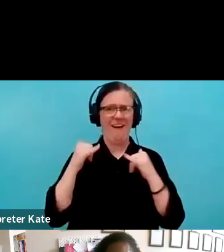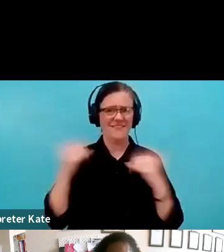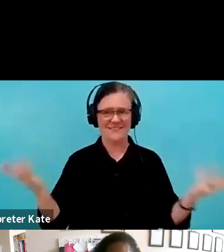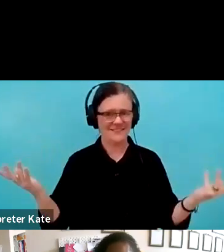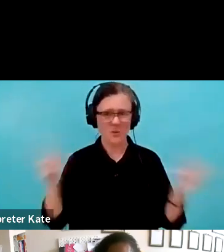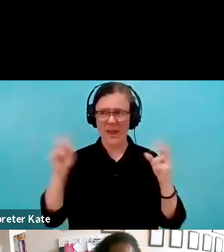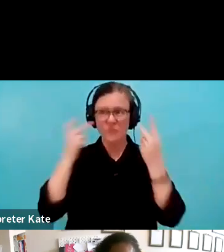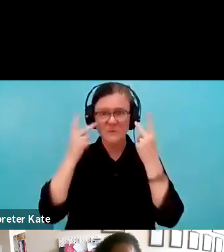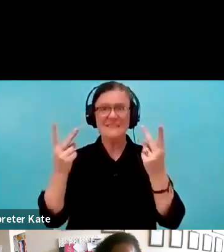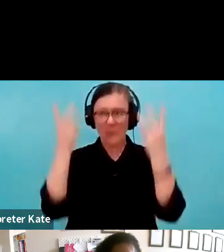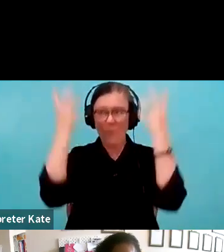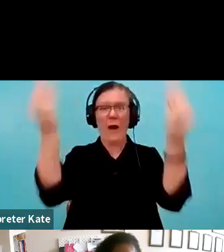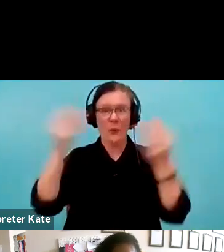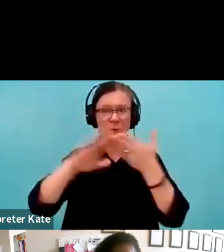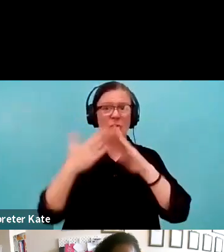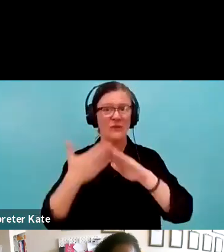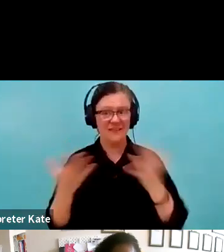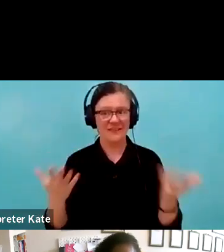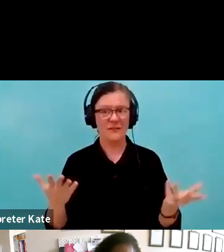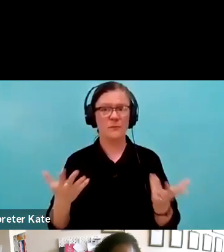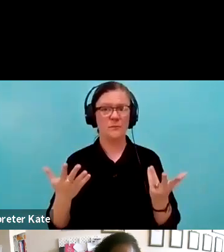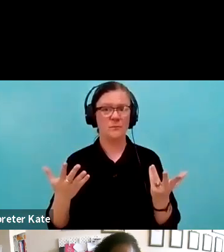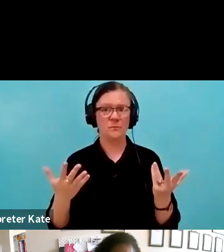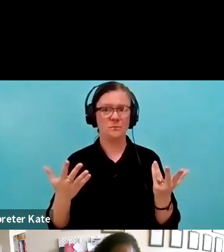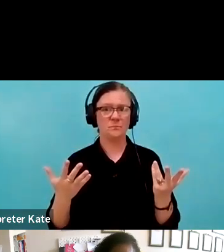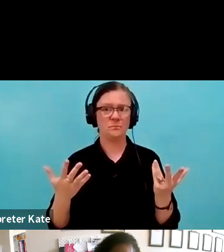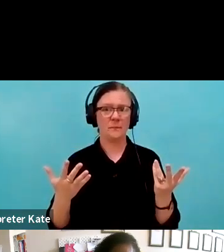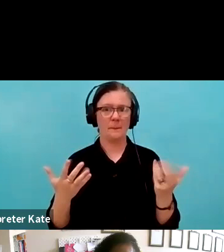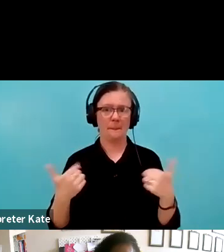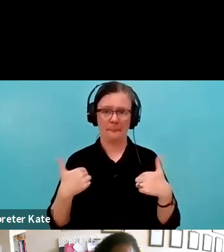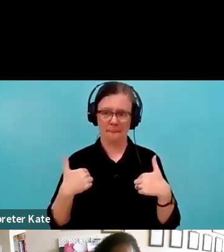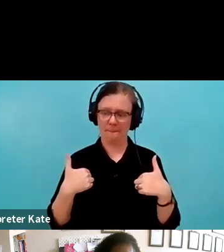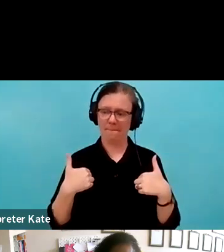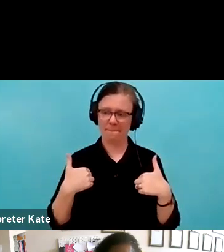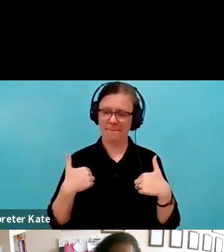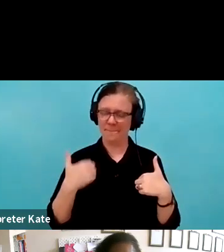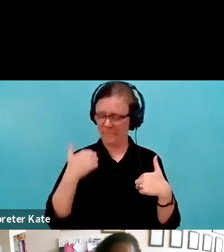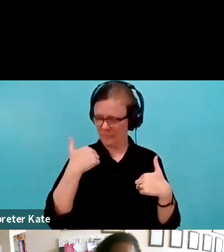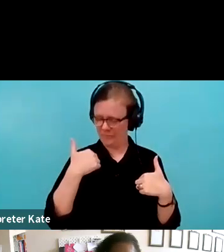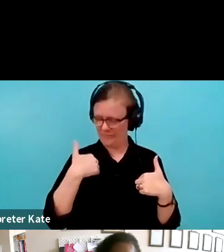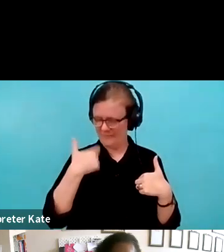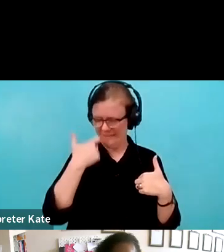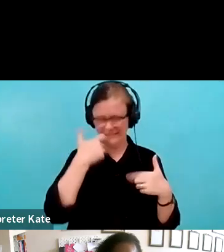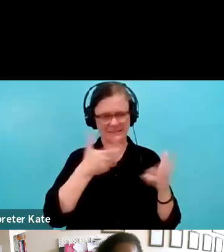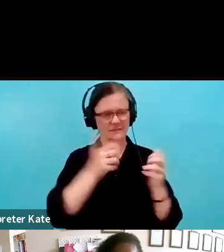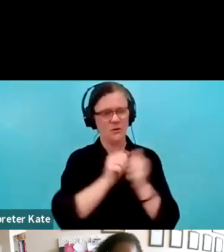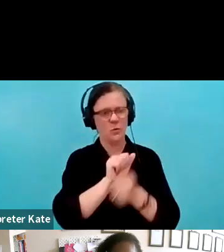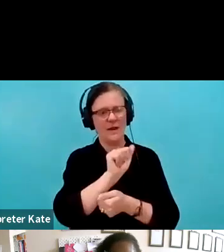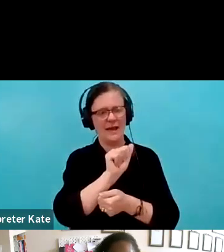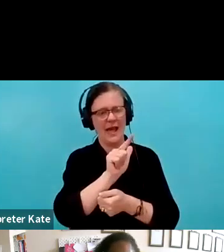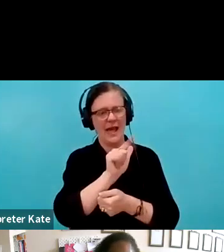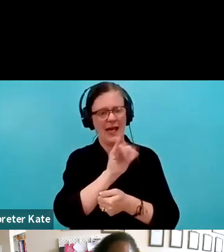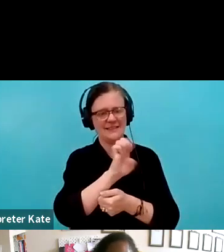me, it's that, you know, I was having this conversation, as a matter of fact, with Alice Long